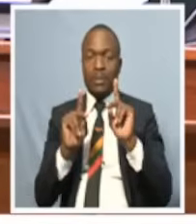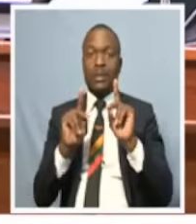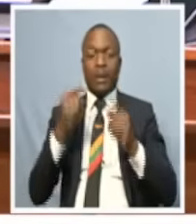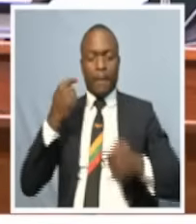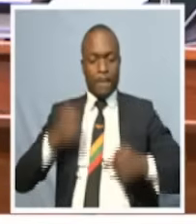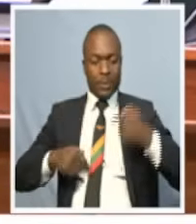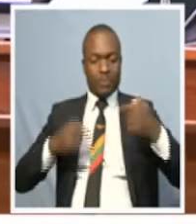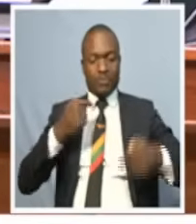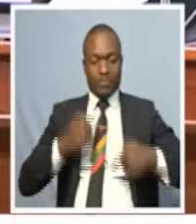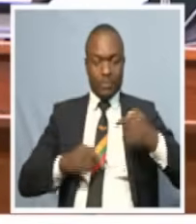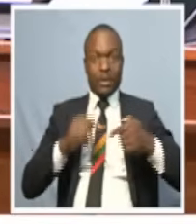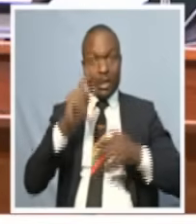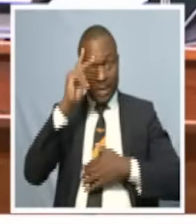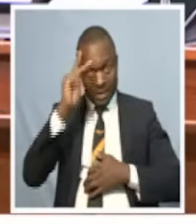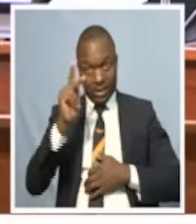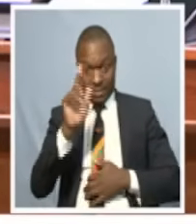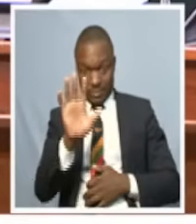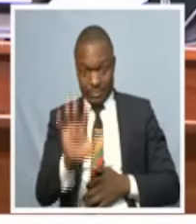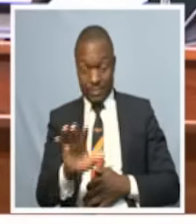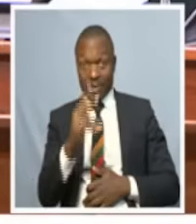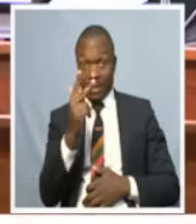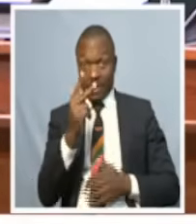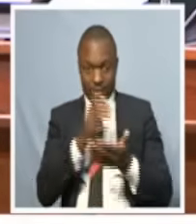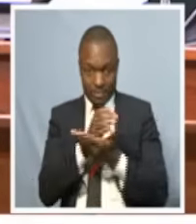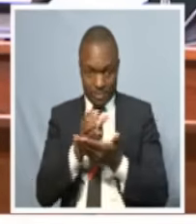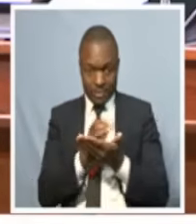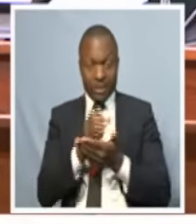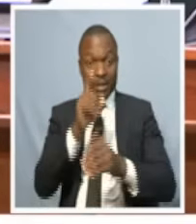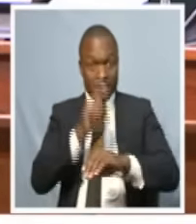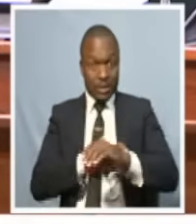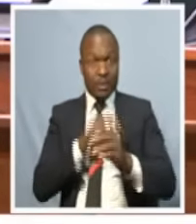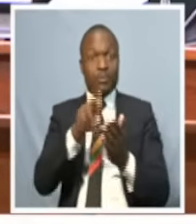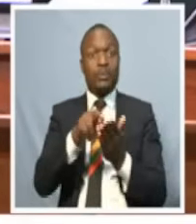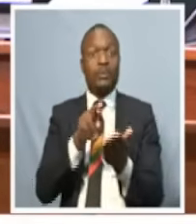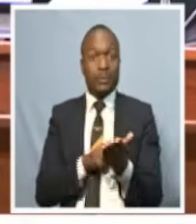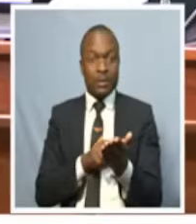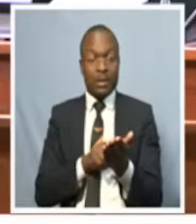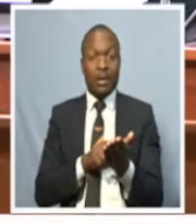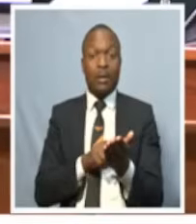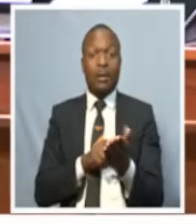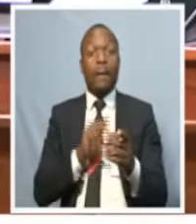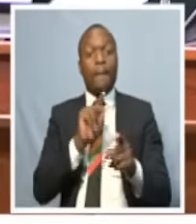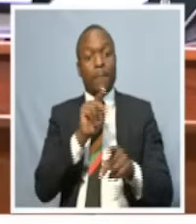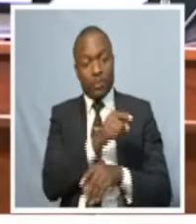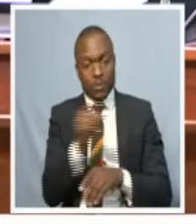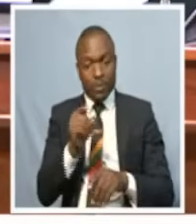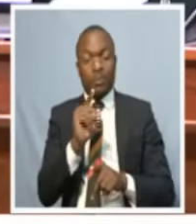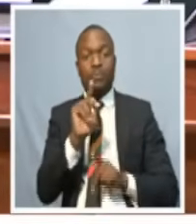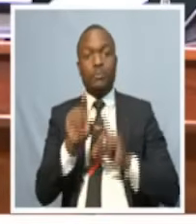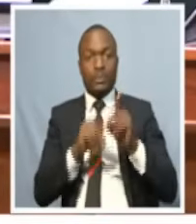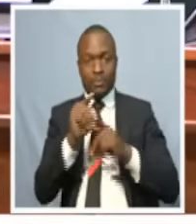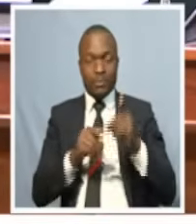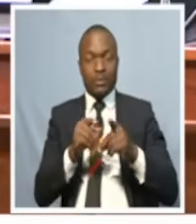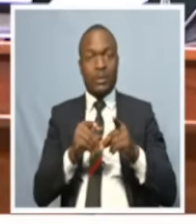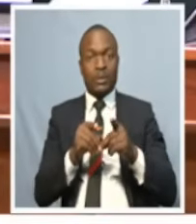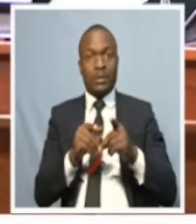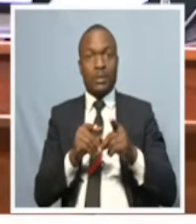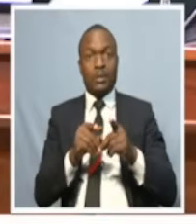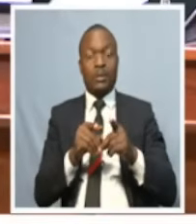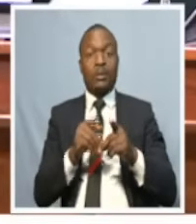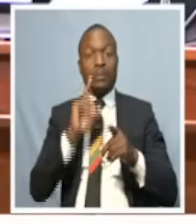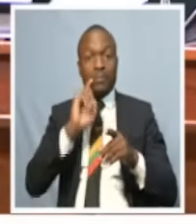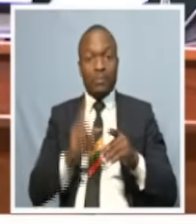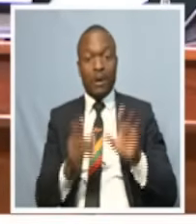Kafinsa, Kitwe. Upon reporting, the recruits are undergoing further screening